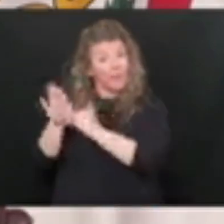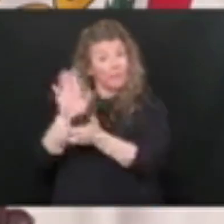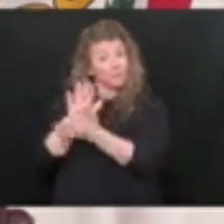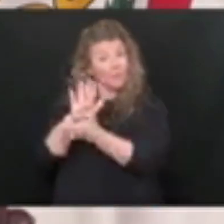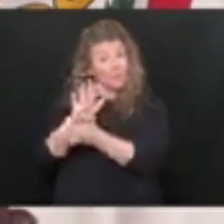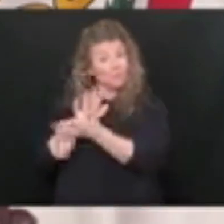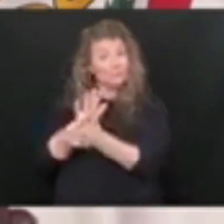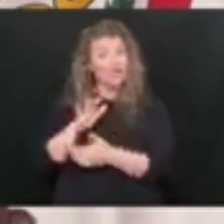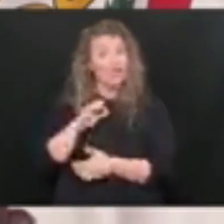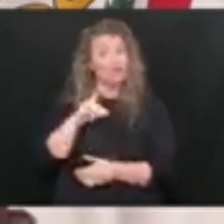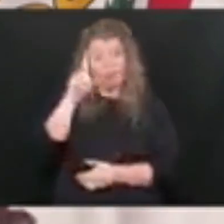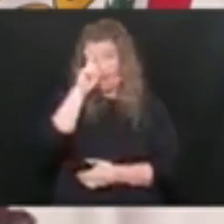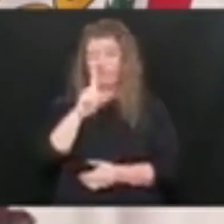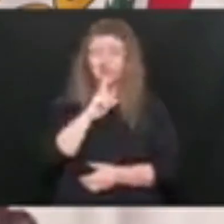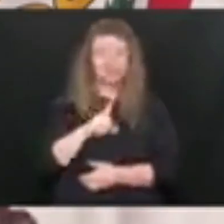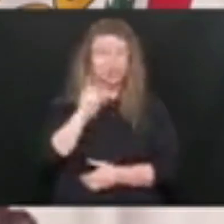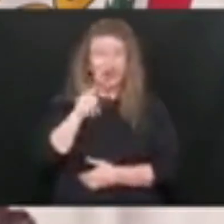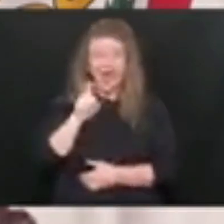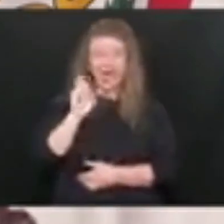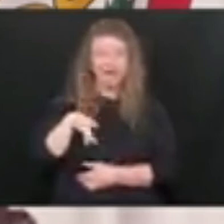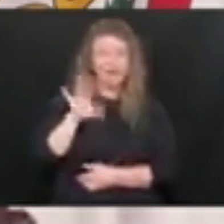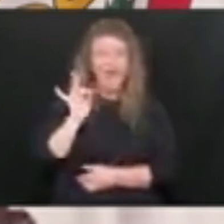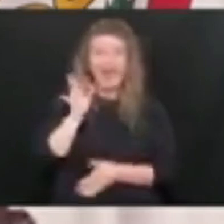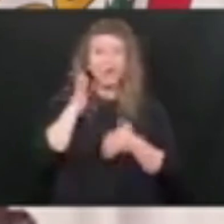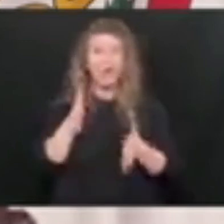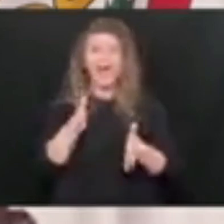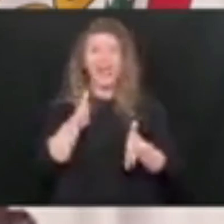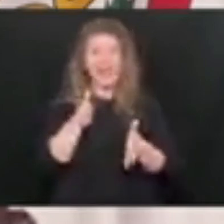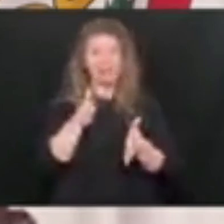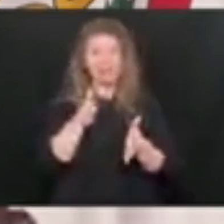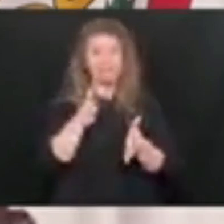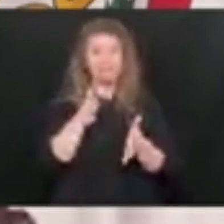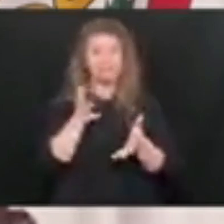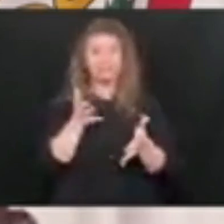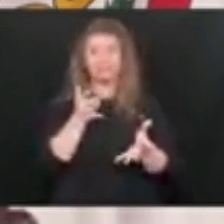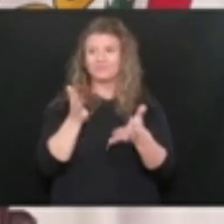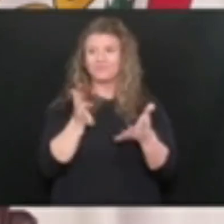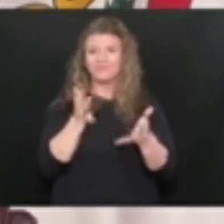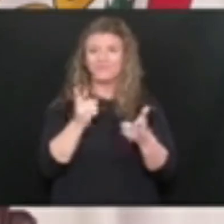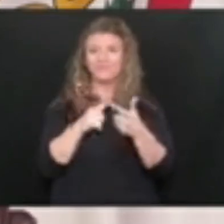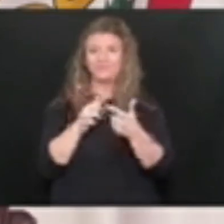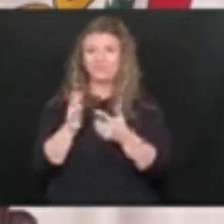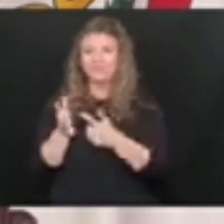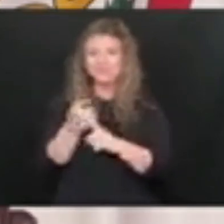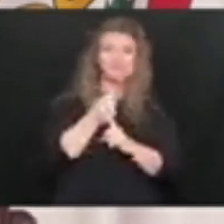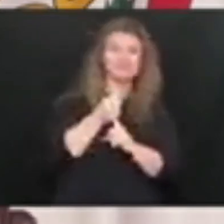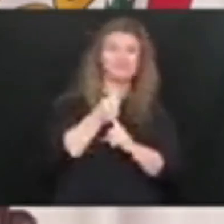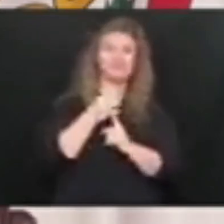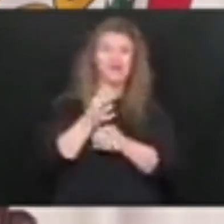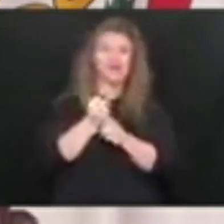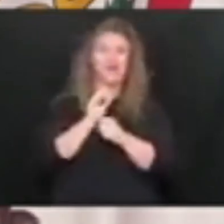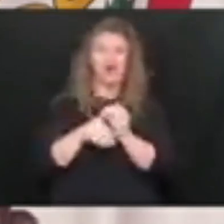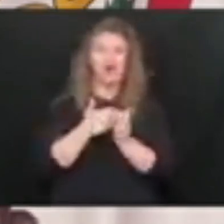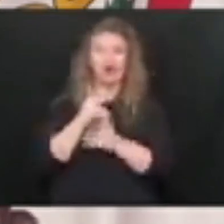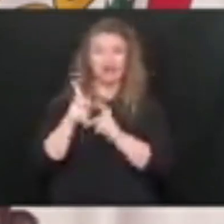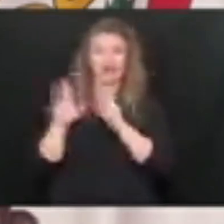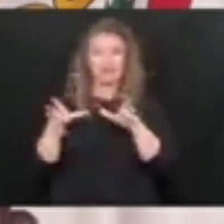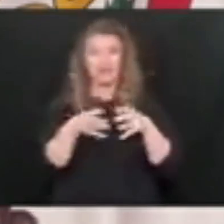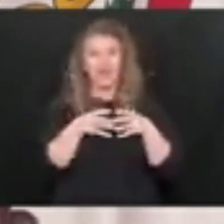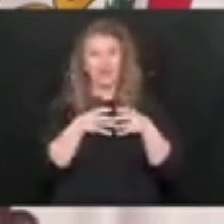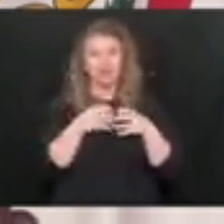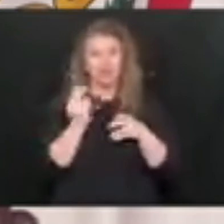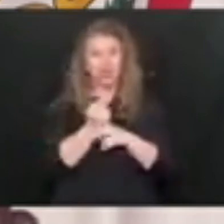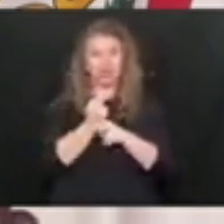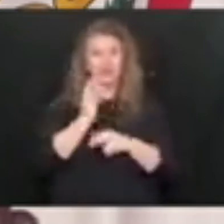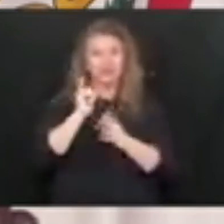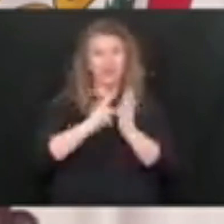but we absolutely have got to find a way to engage and bring everybody together with this program